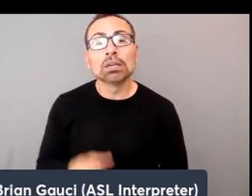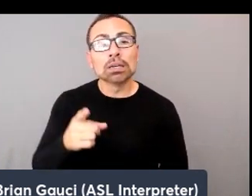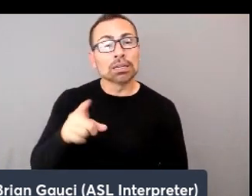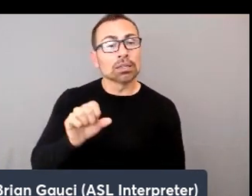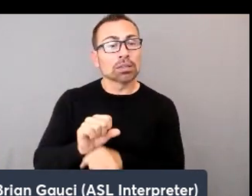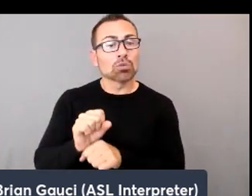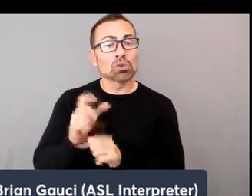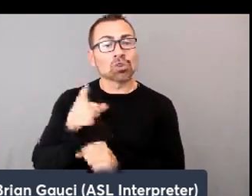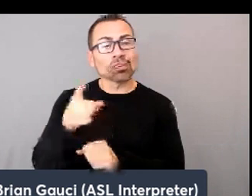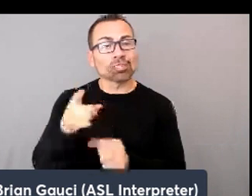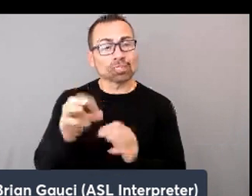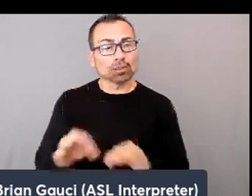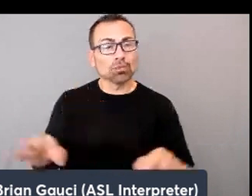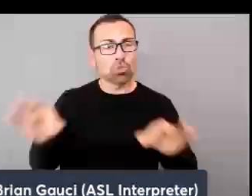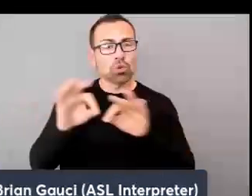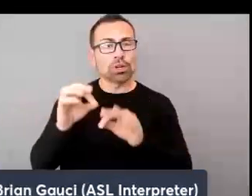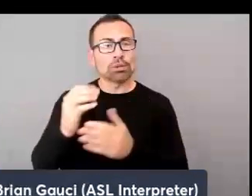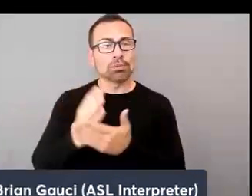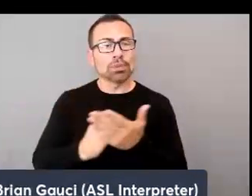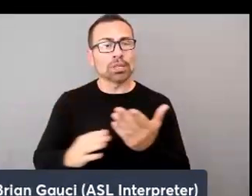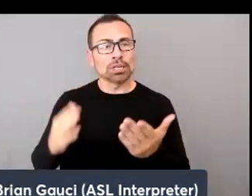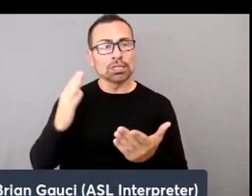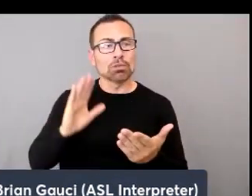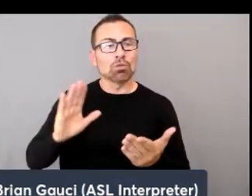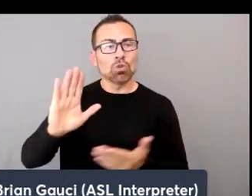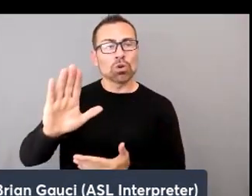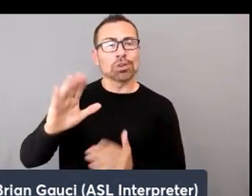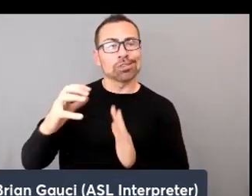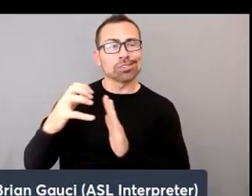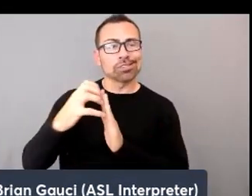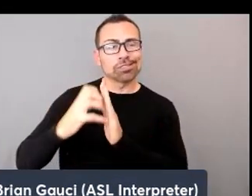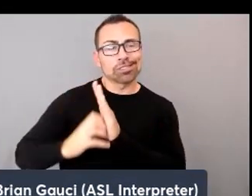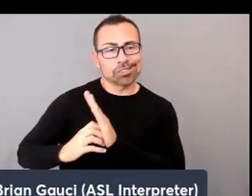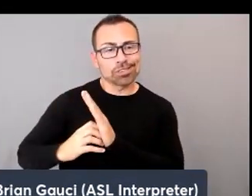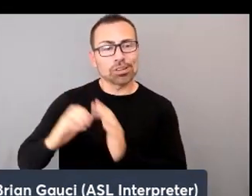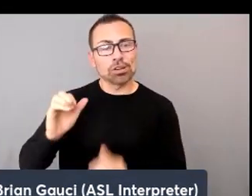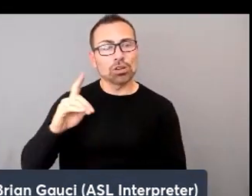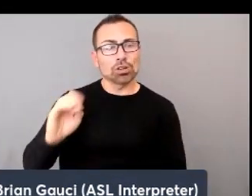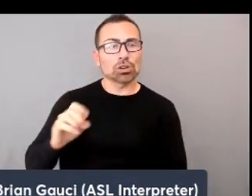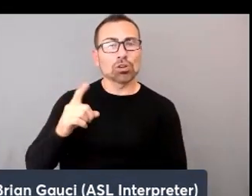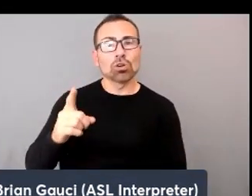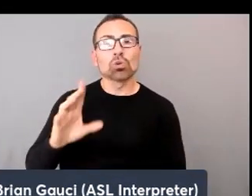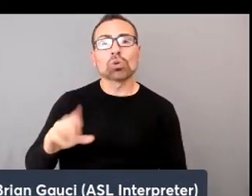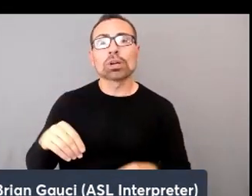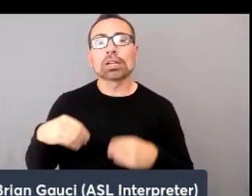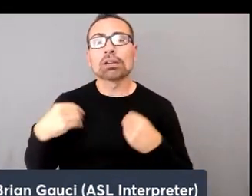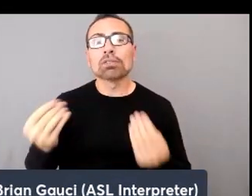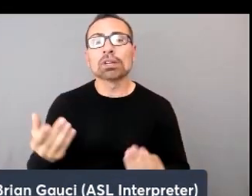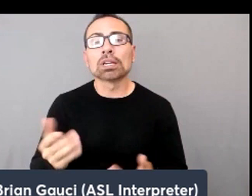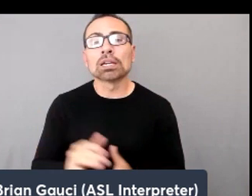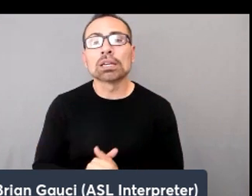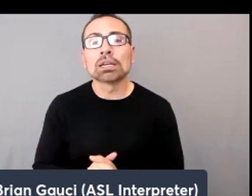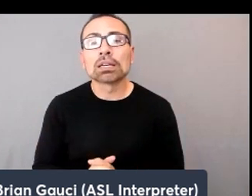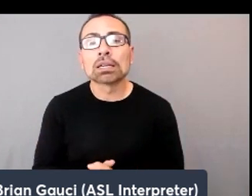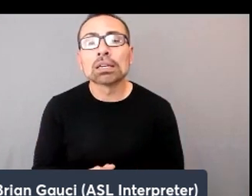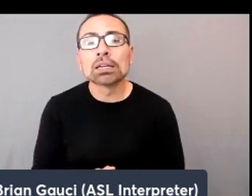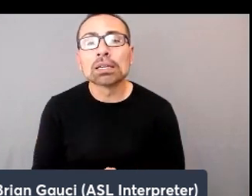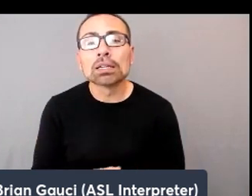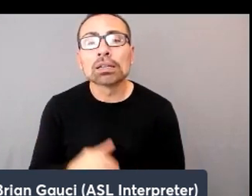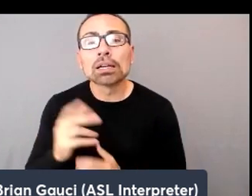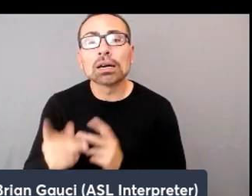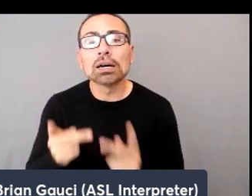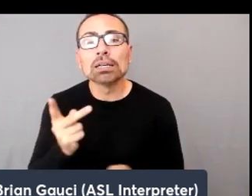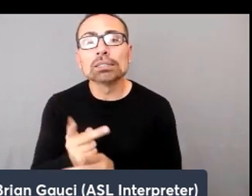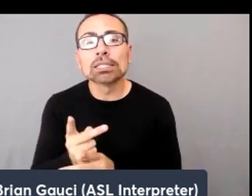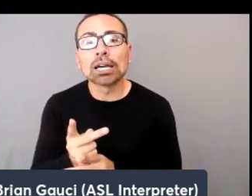important piece for your code, which is we're giving it a semantic type. So here is where you are